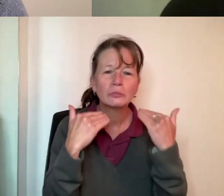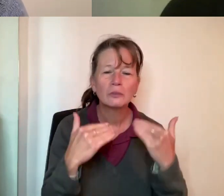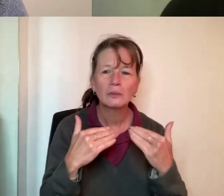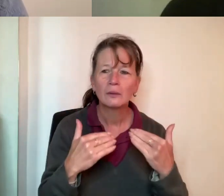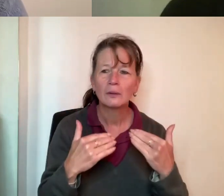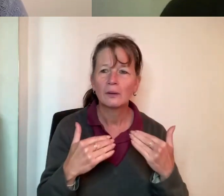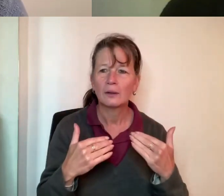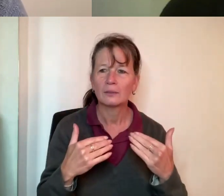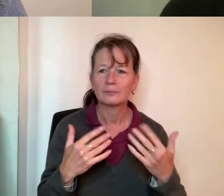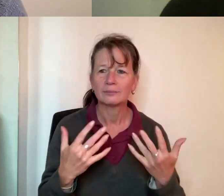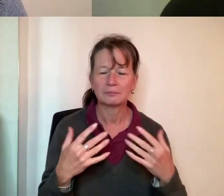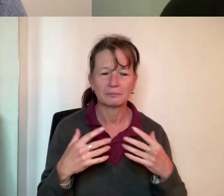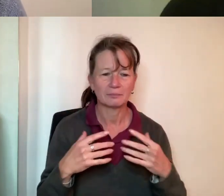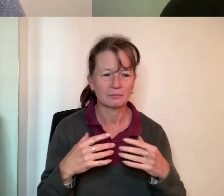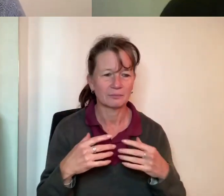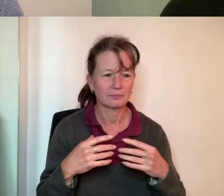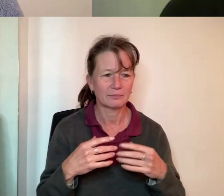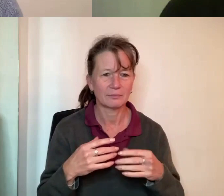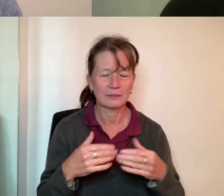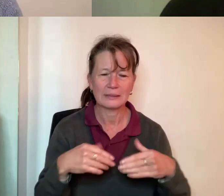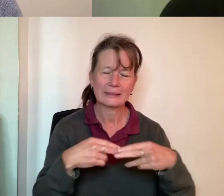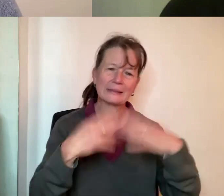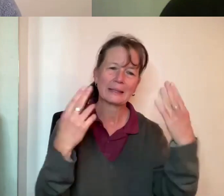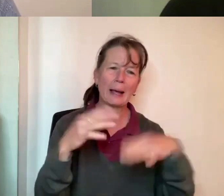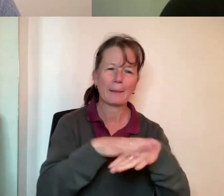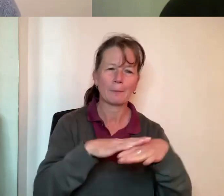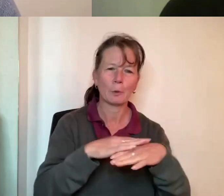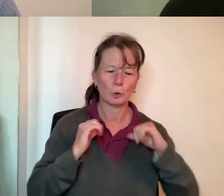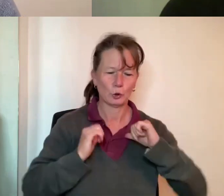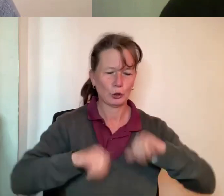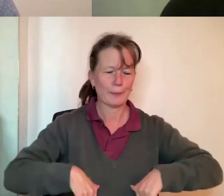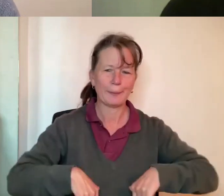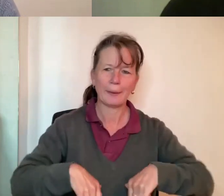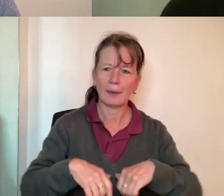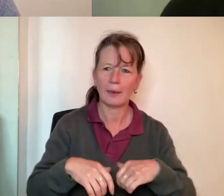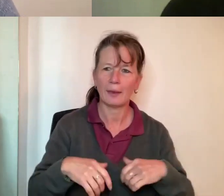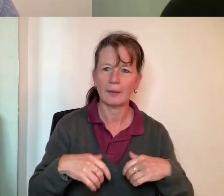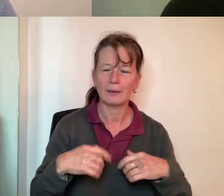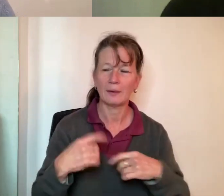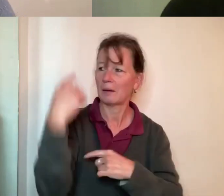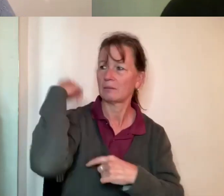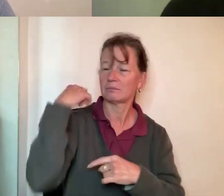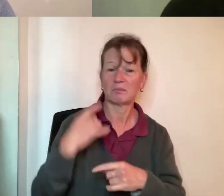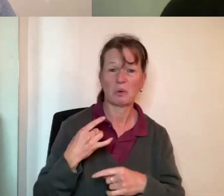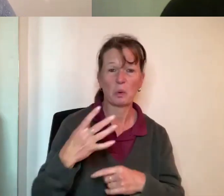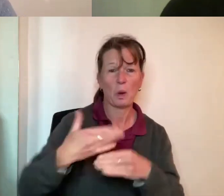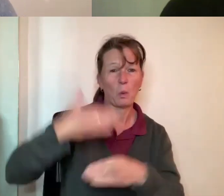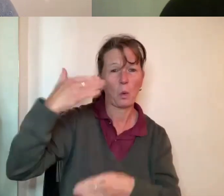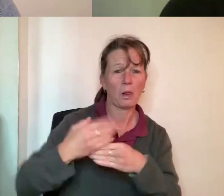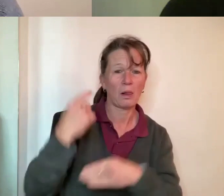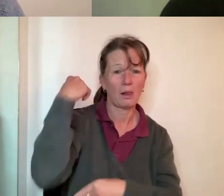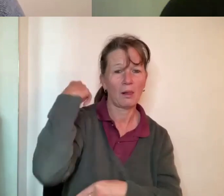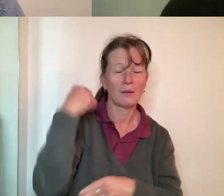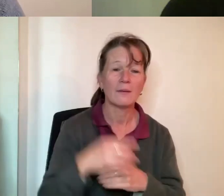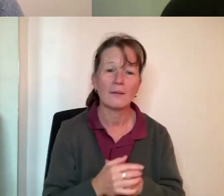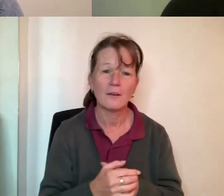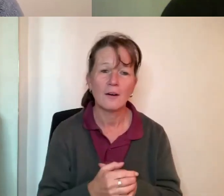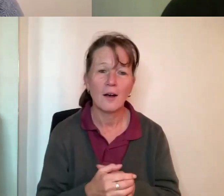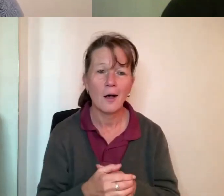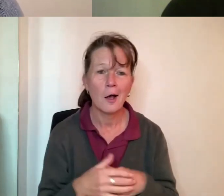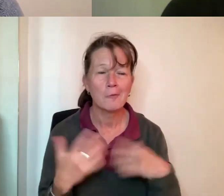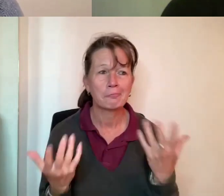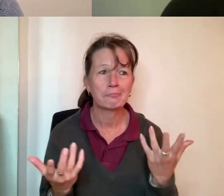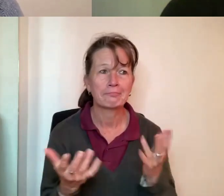wearing a big sky blue jumper and sat against a white wall. Um,